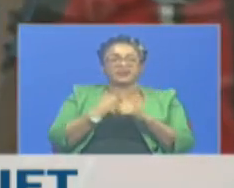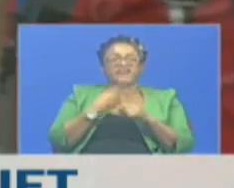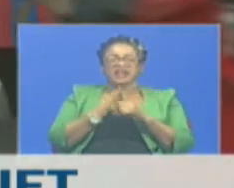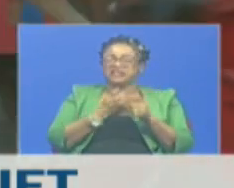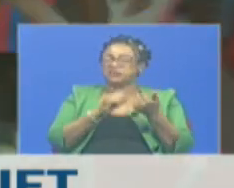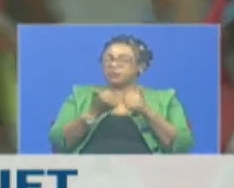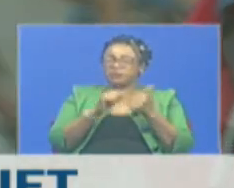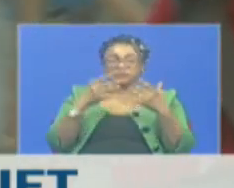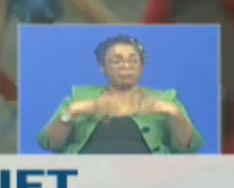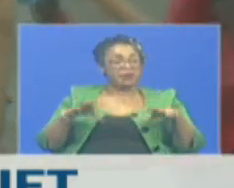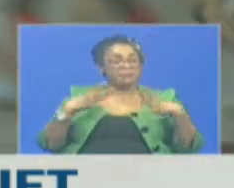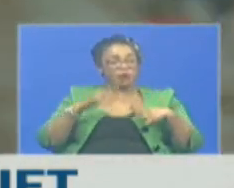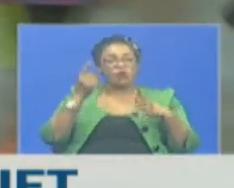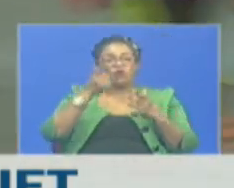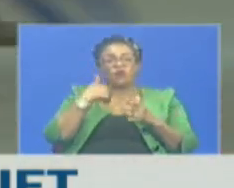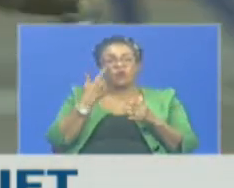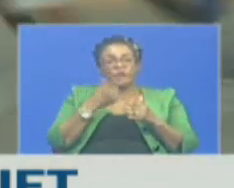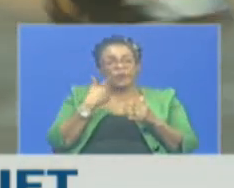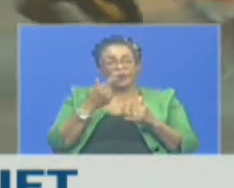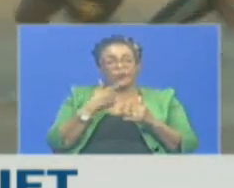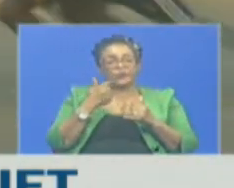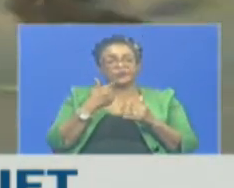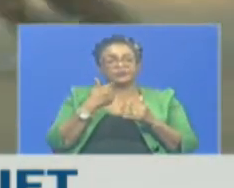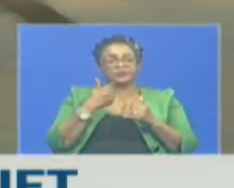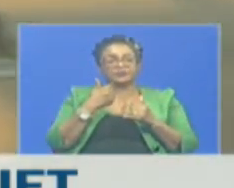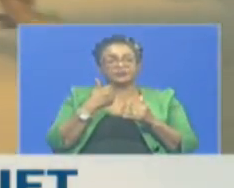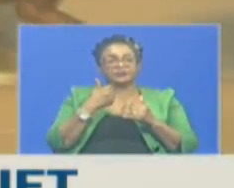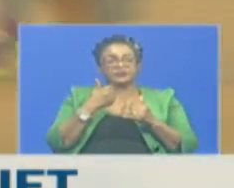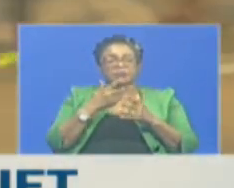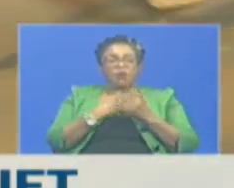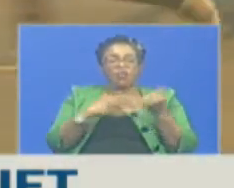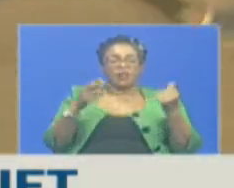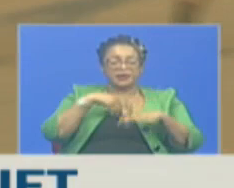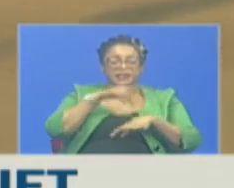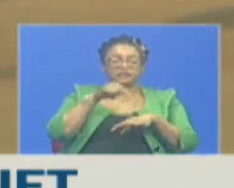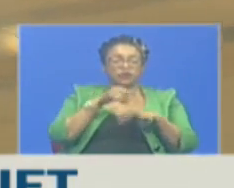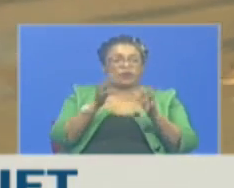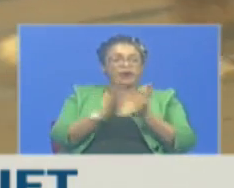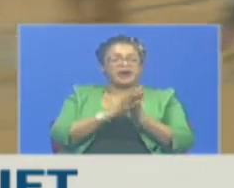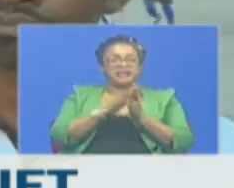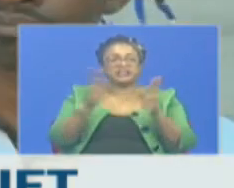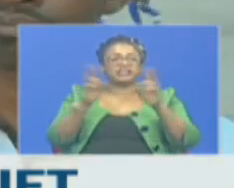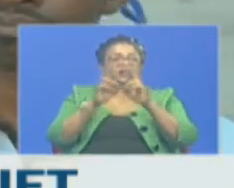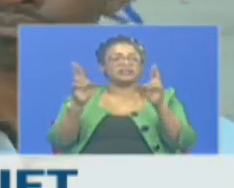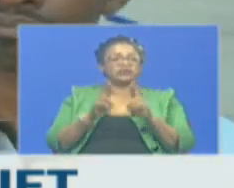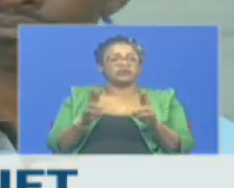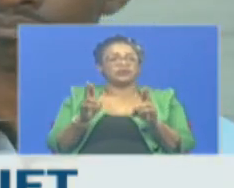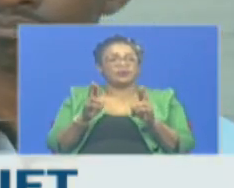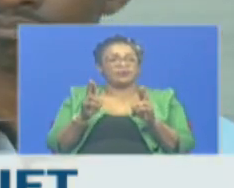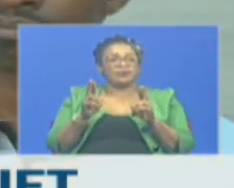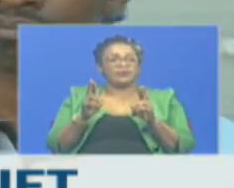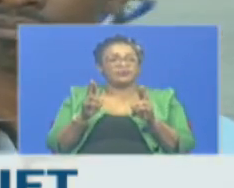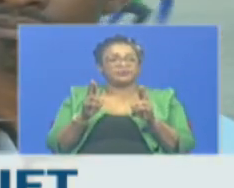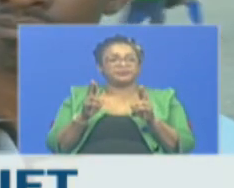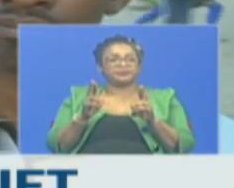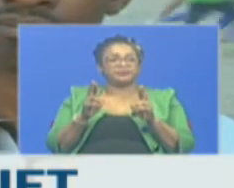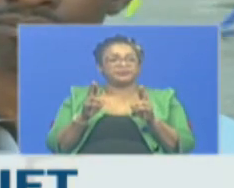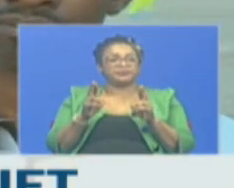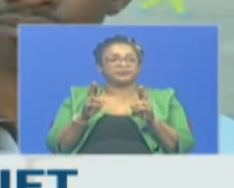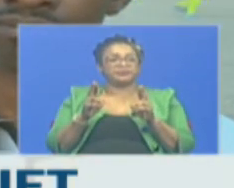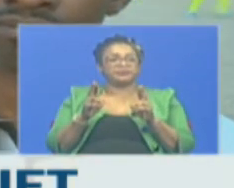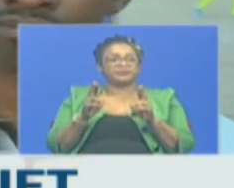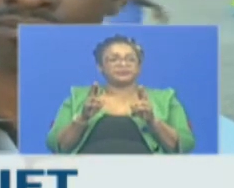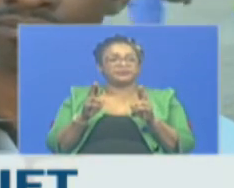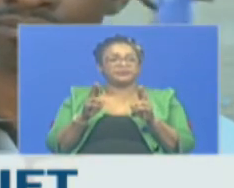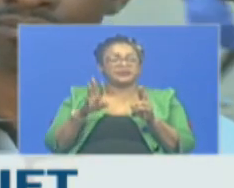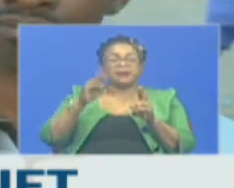people who have earned accolades both nationally and internationally. Marshall anatoka hapa kwetu kwa